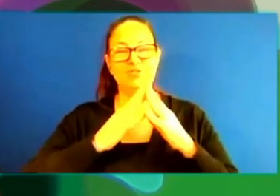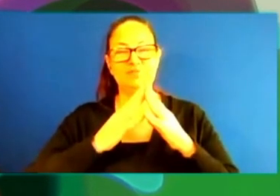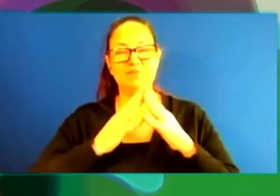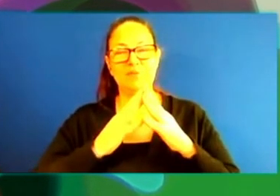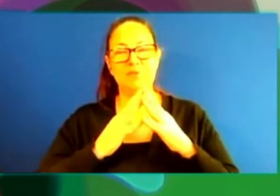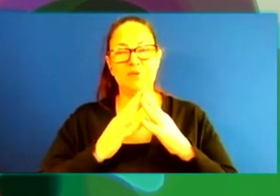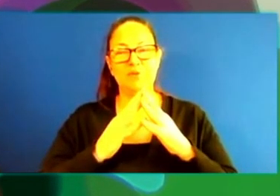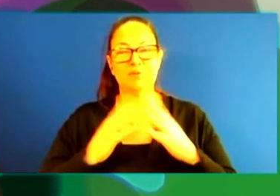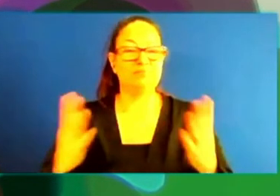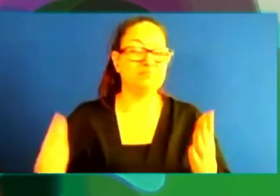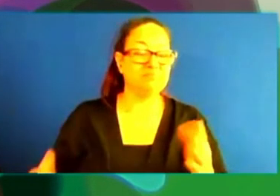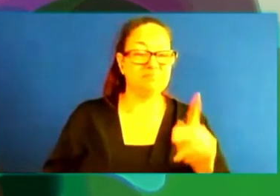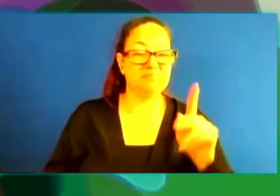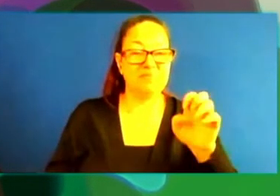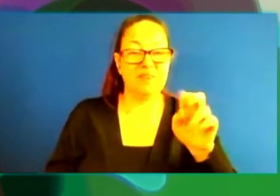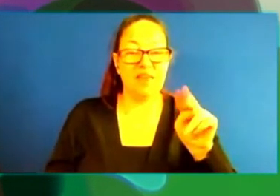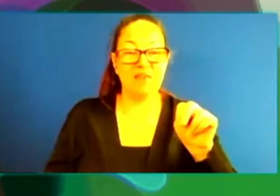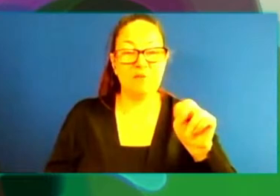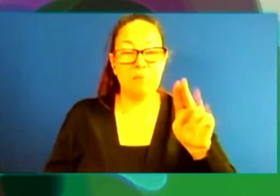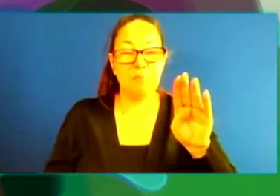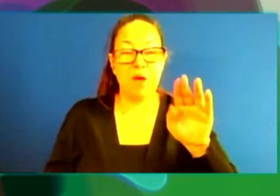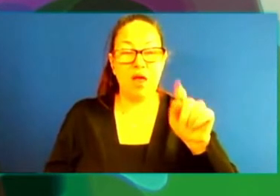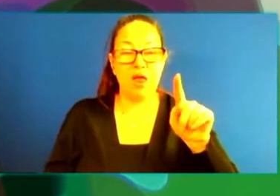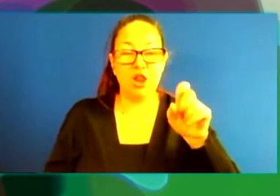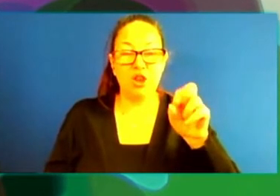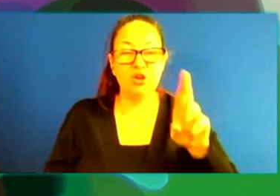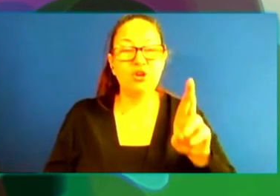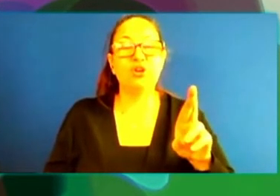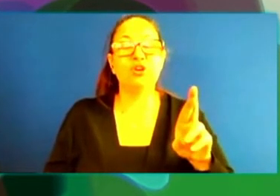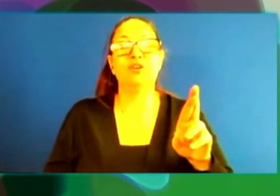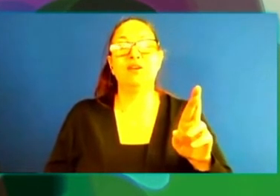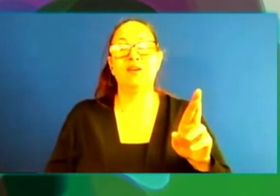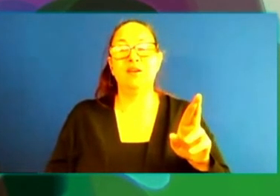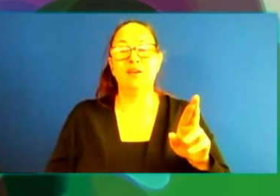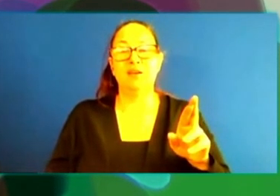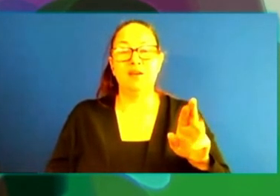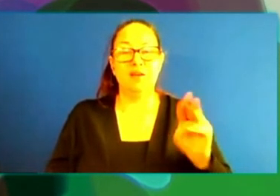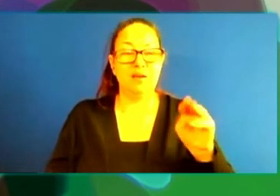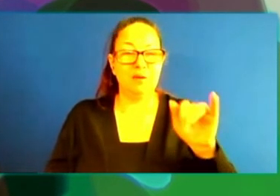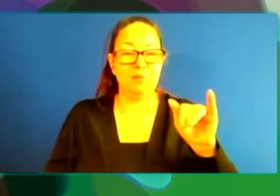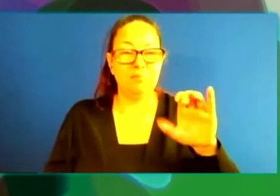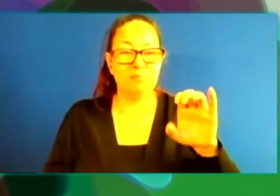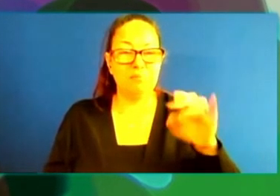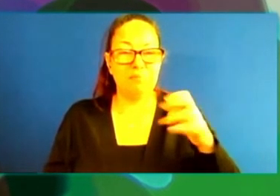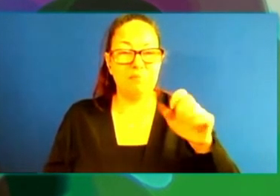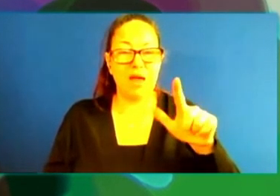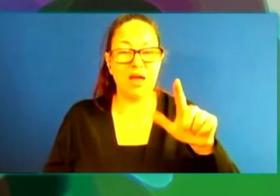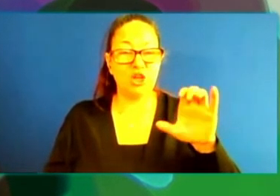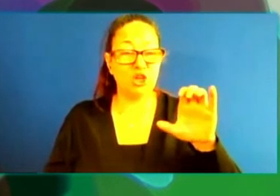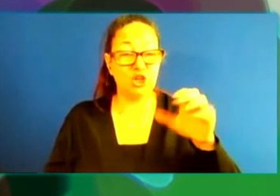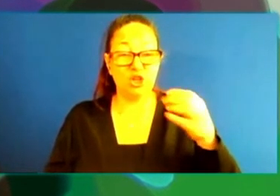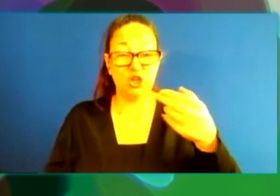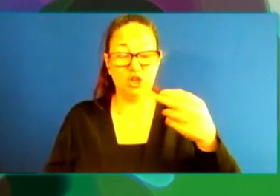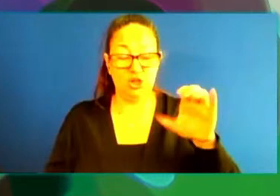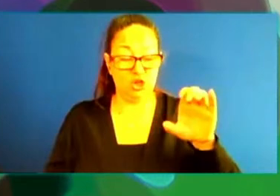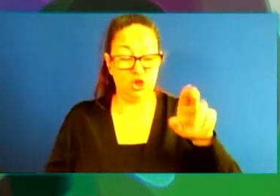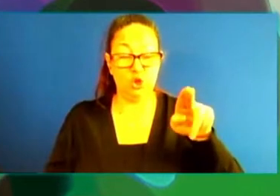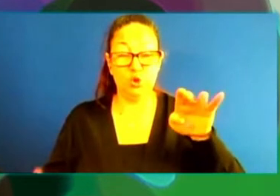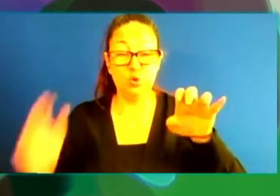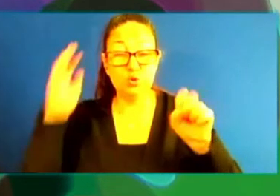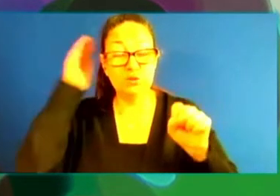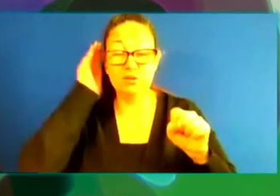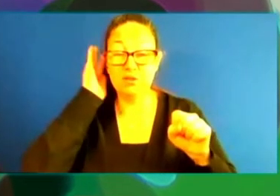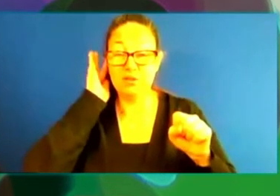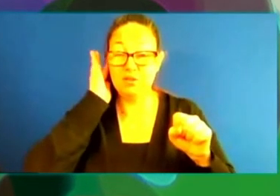Octavia Butler and Dennis Cowan and, you know, Langston Hughes and W.B. Du Bois and Zora Neale Hurston. I mean,